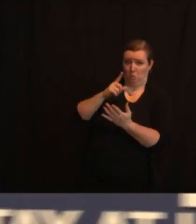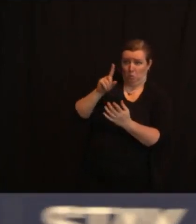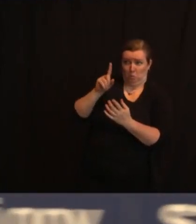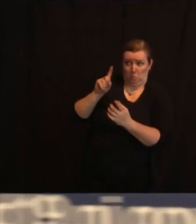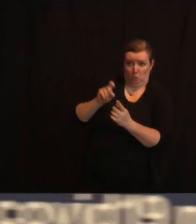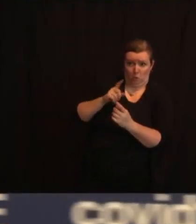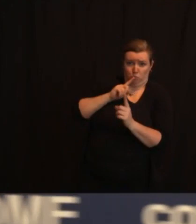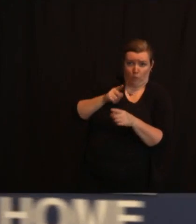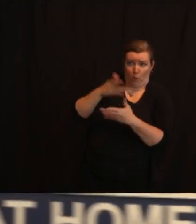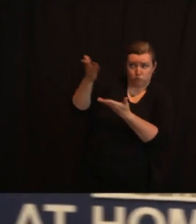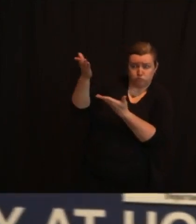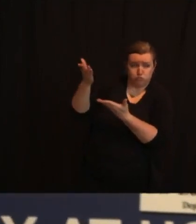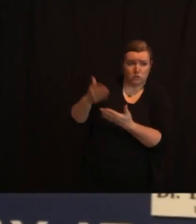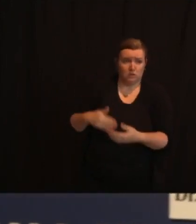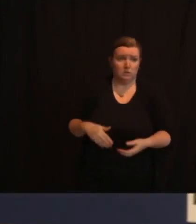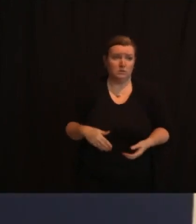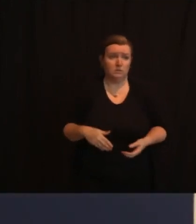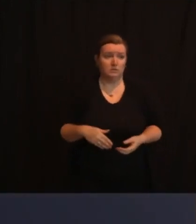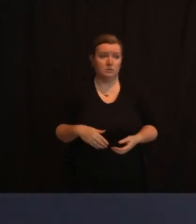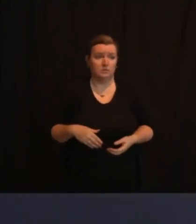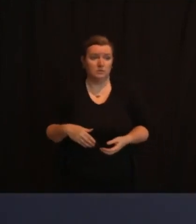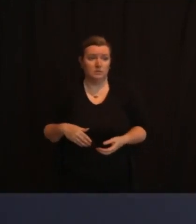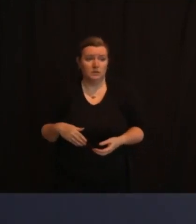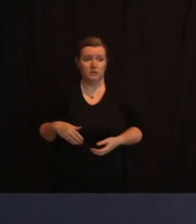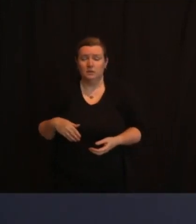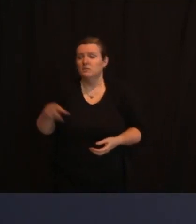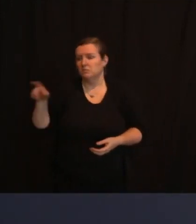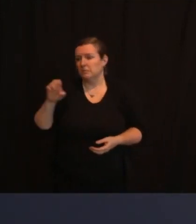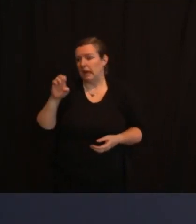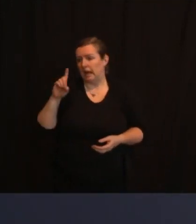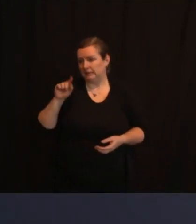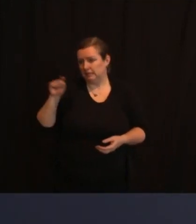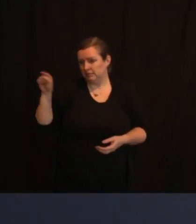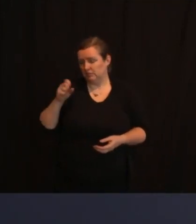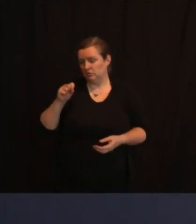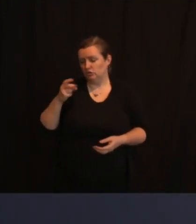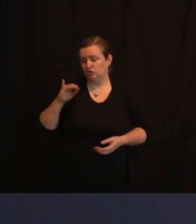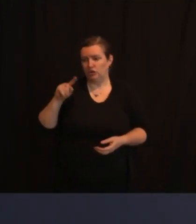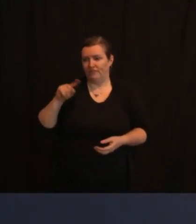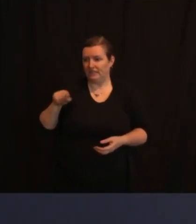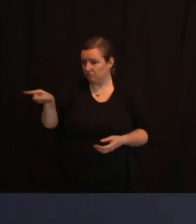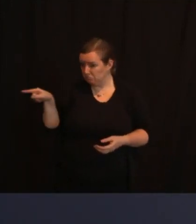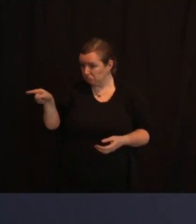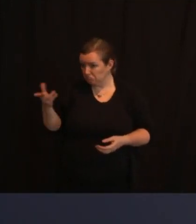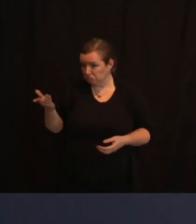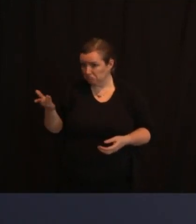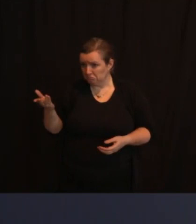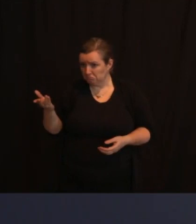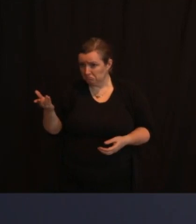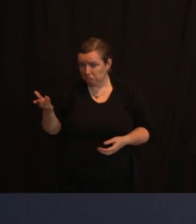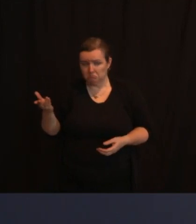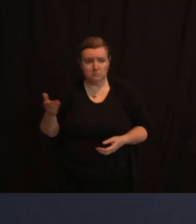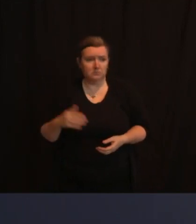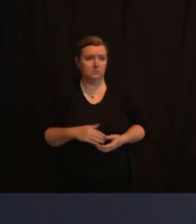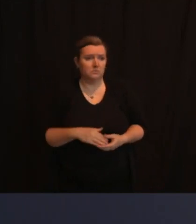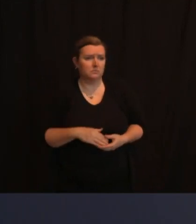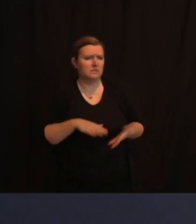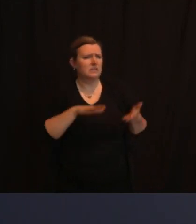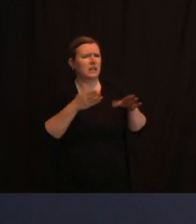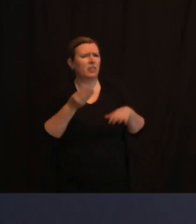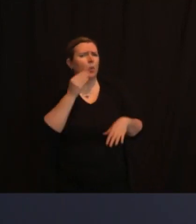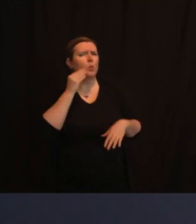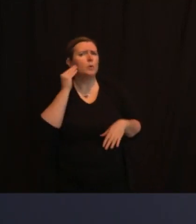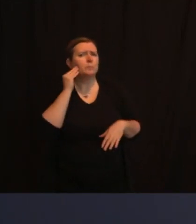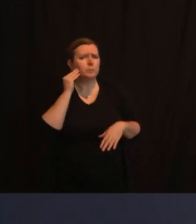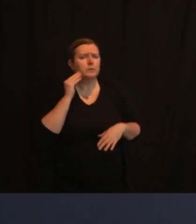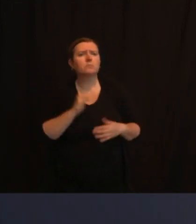Comes back to how we find out about things. Deaths at home are something that come in slower as far as that happens. For the most part, the way that we find out if